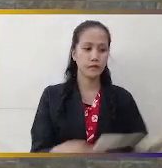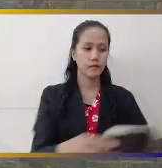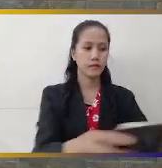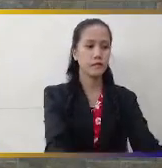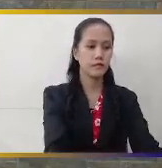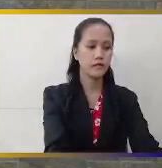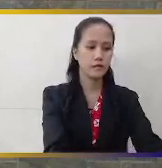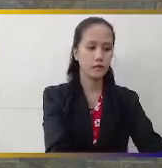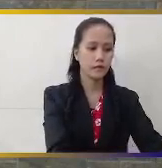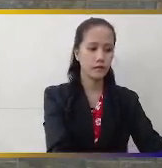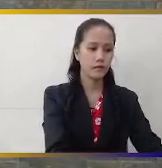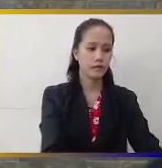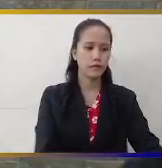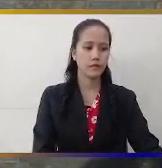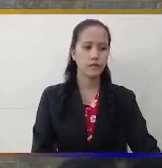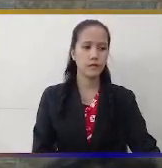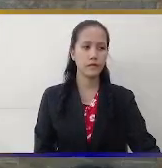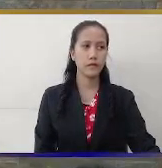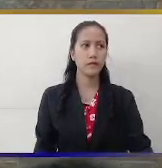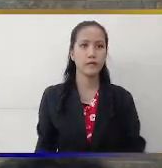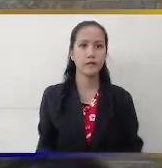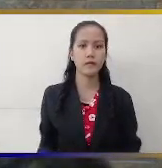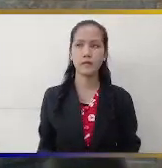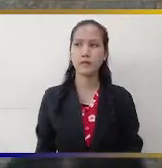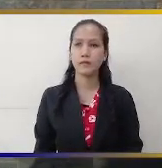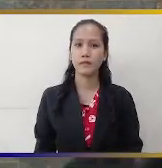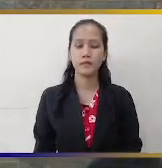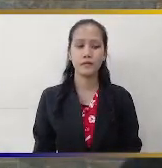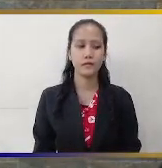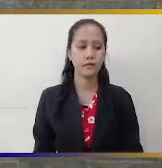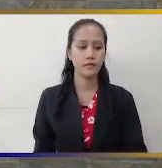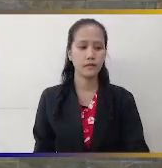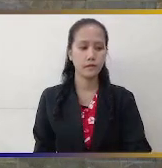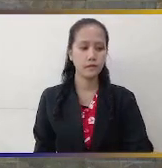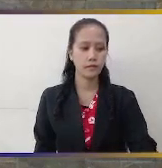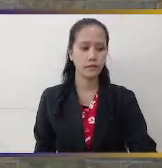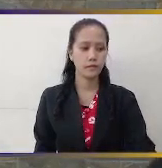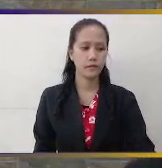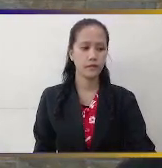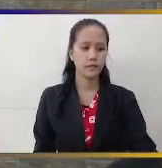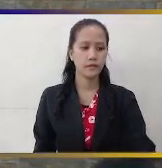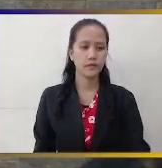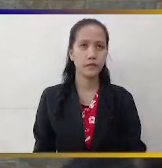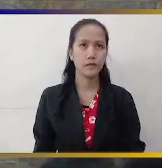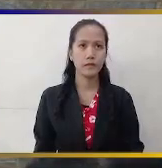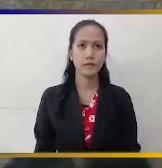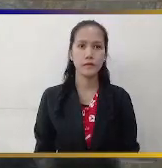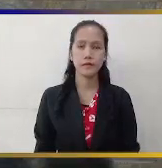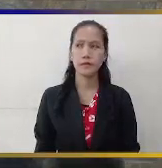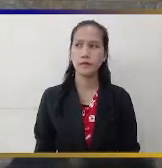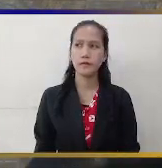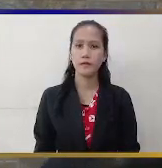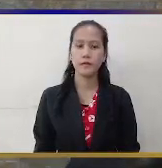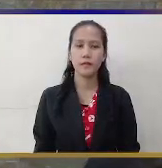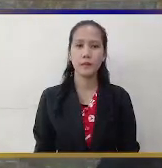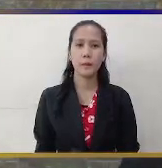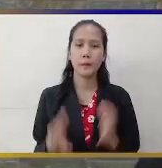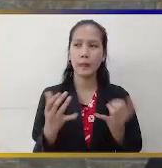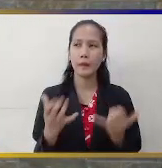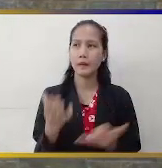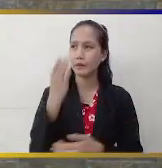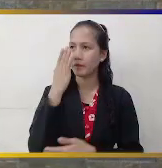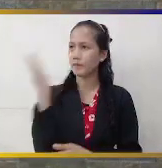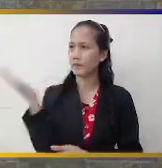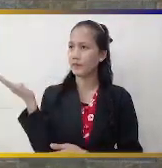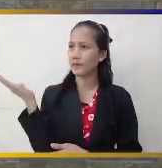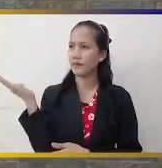reap also sparingly. Now look. Do you want that? Do you want